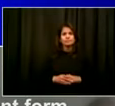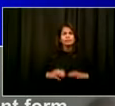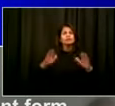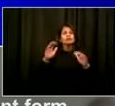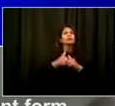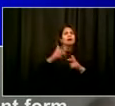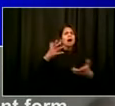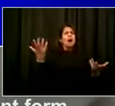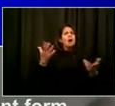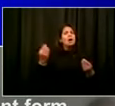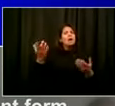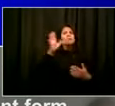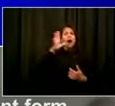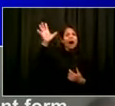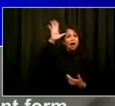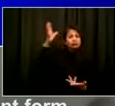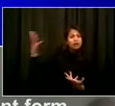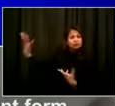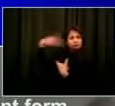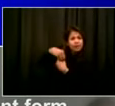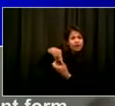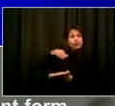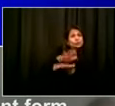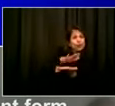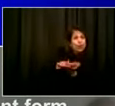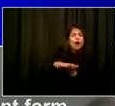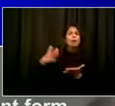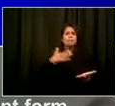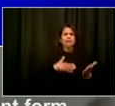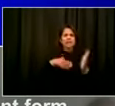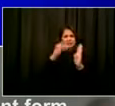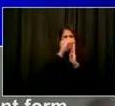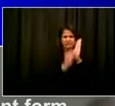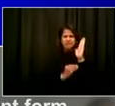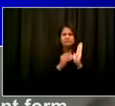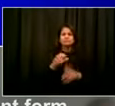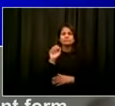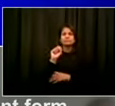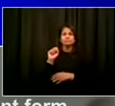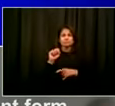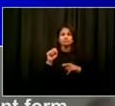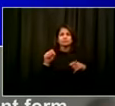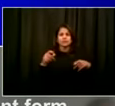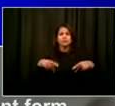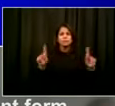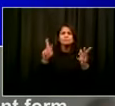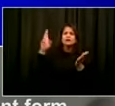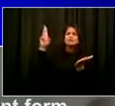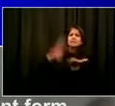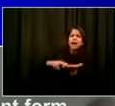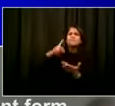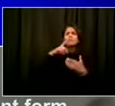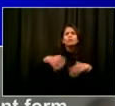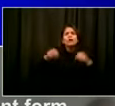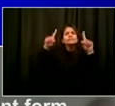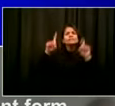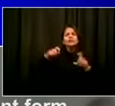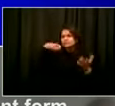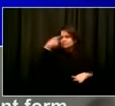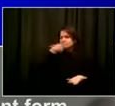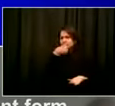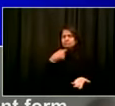And to do that, we need people to fill out those consent forms. So again, a reminder to everyone, particularly parents, go online,